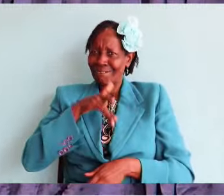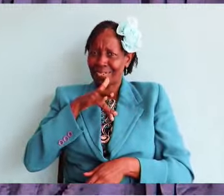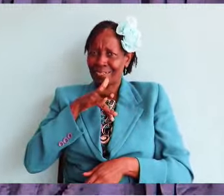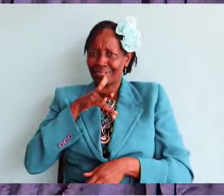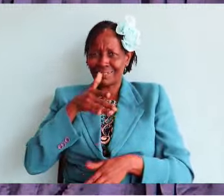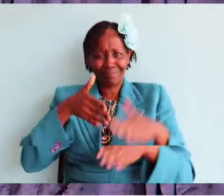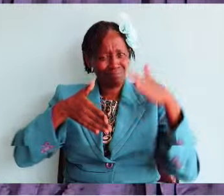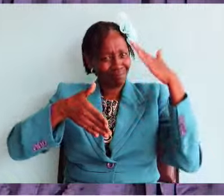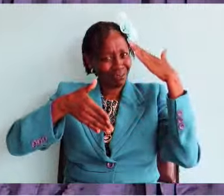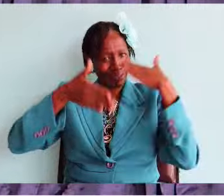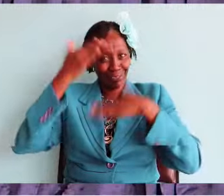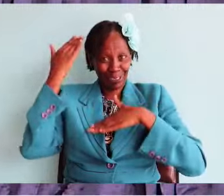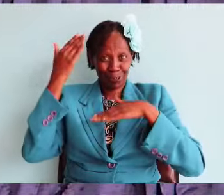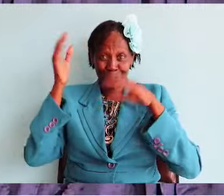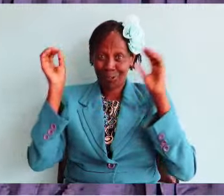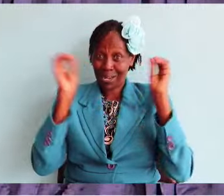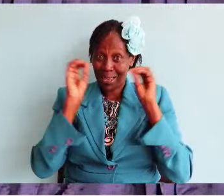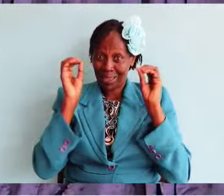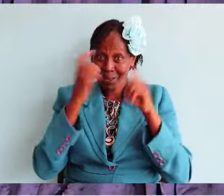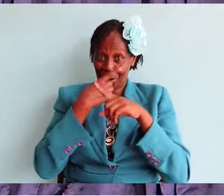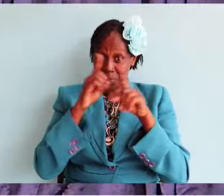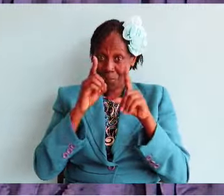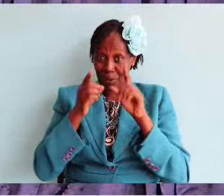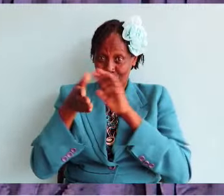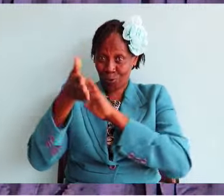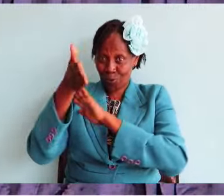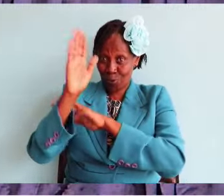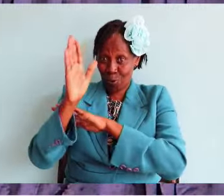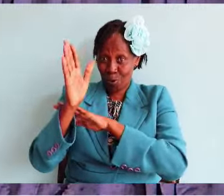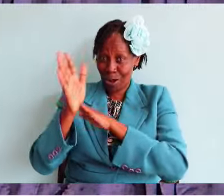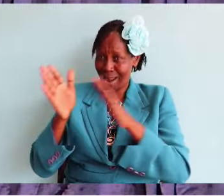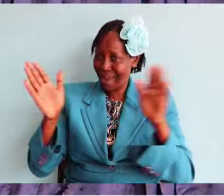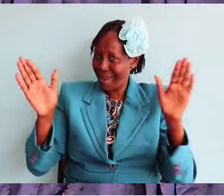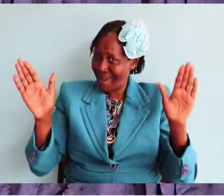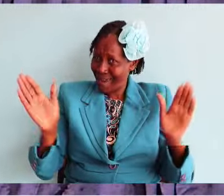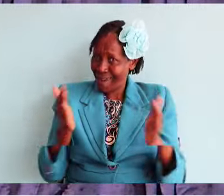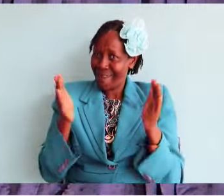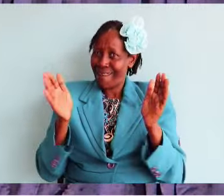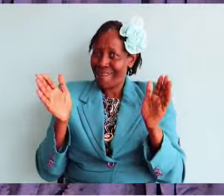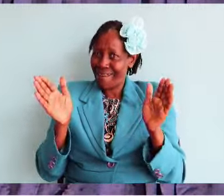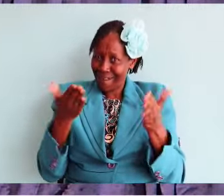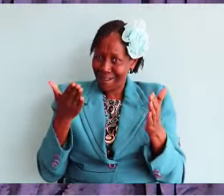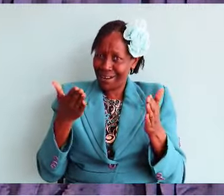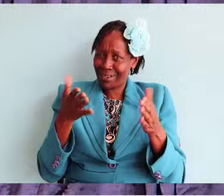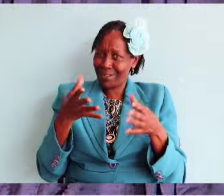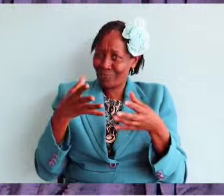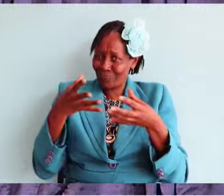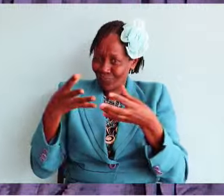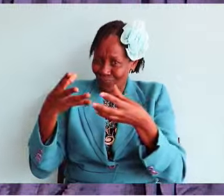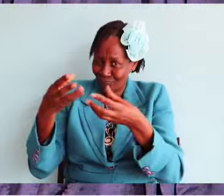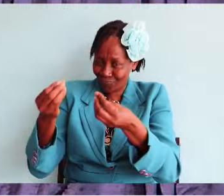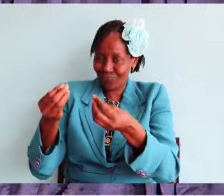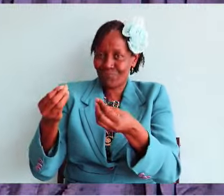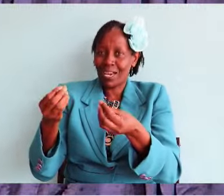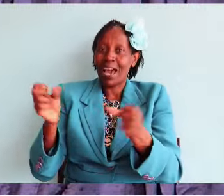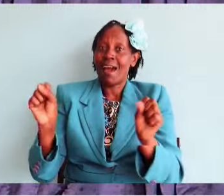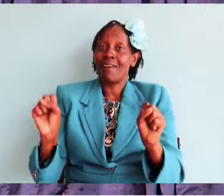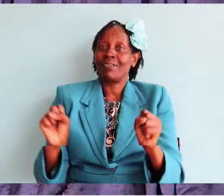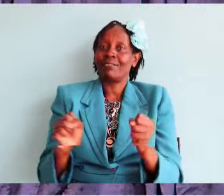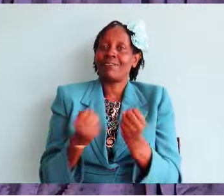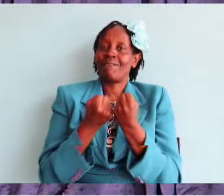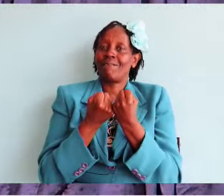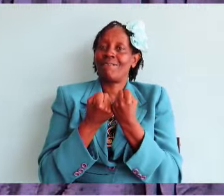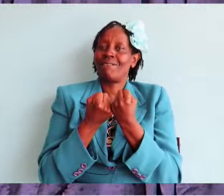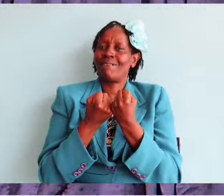But God actually pushed him to accept the call to go and serve. And like all of